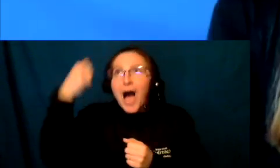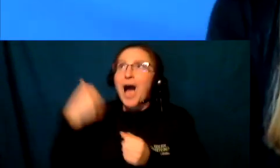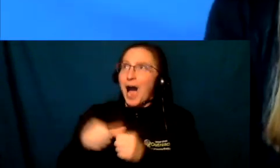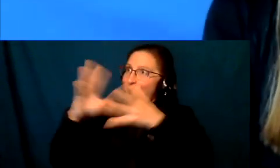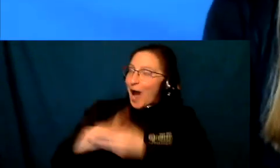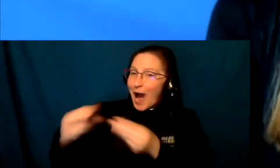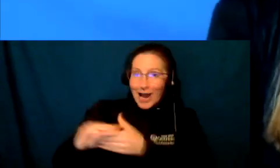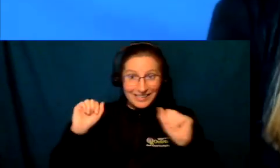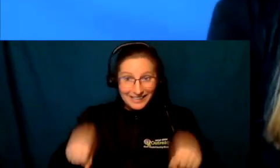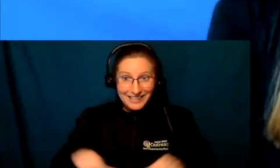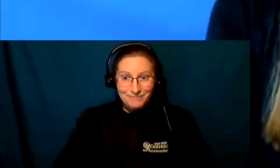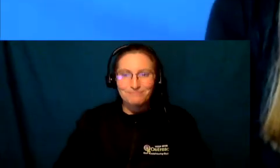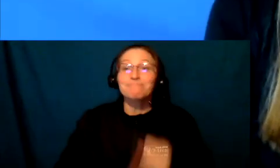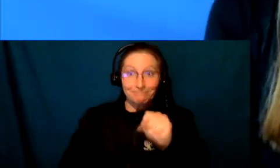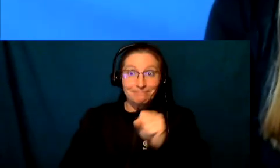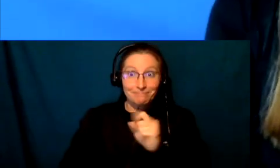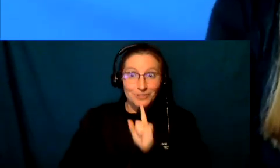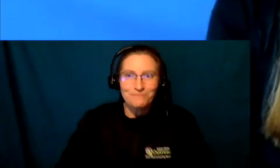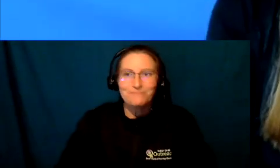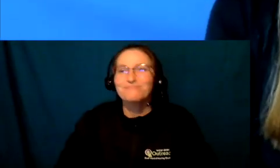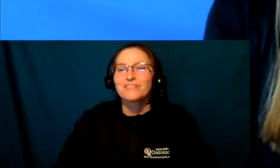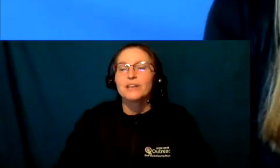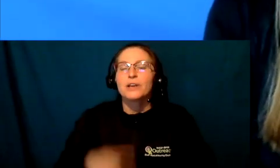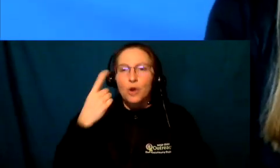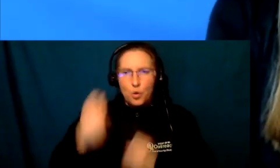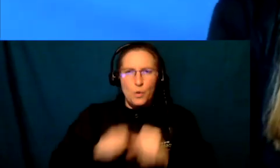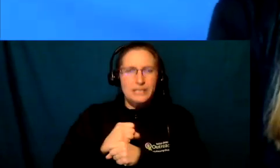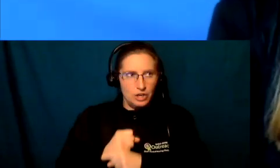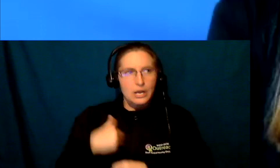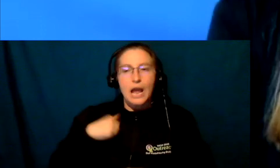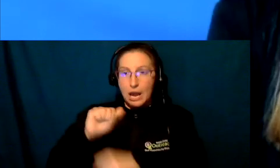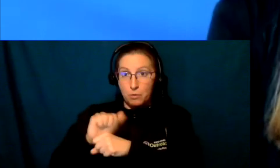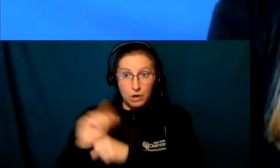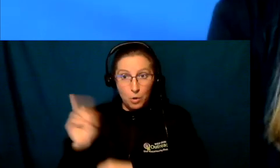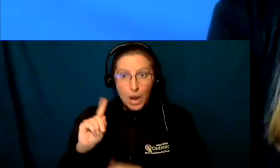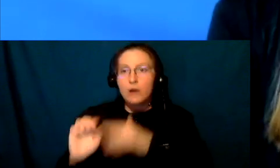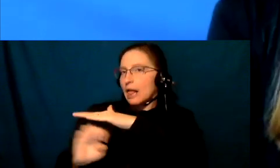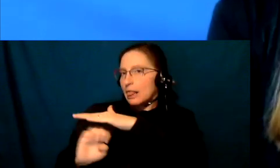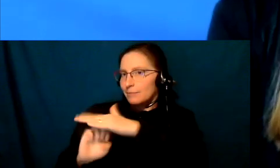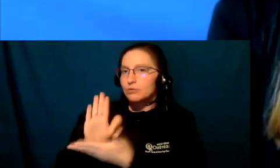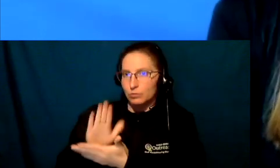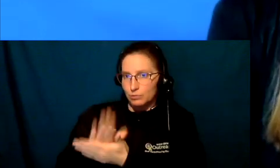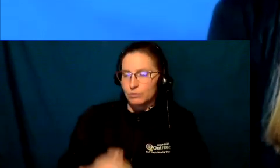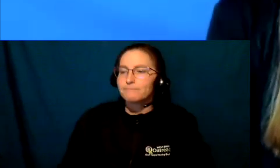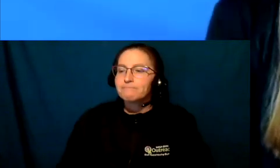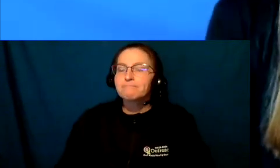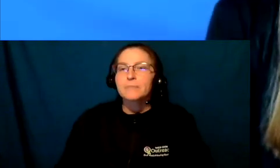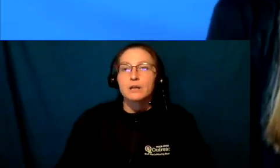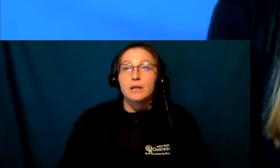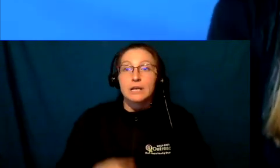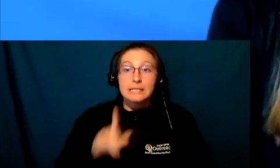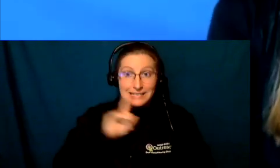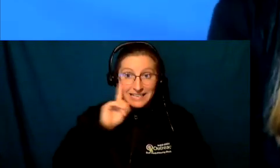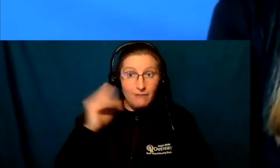Sure. One year I was working in an elementary school, and I had one student during a Deaf Awareness Week